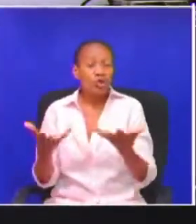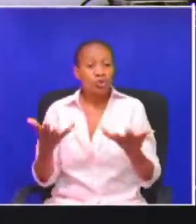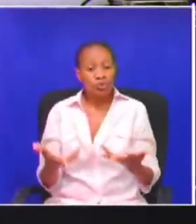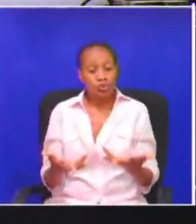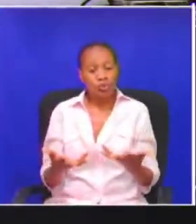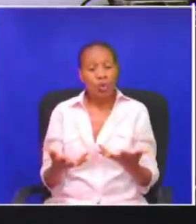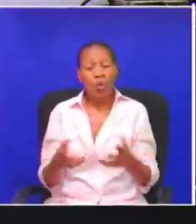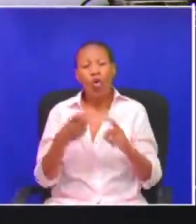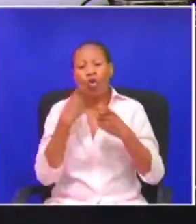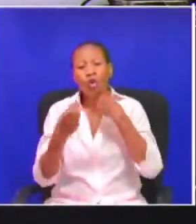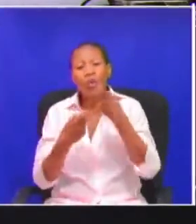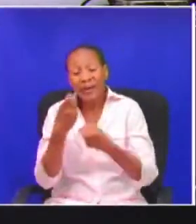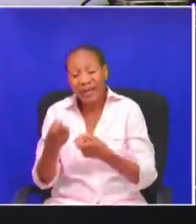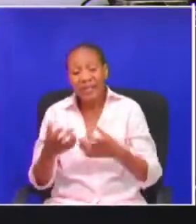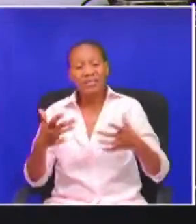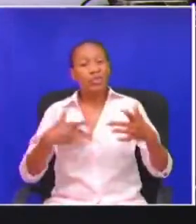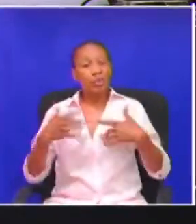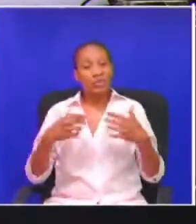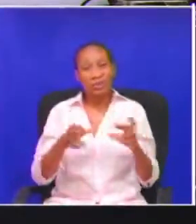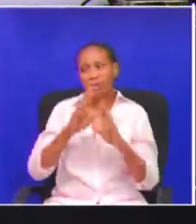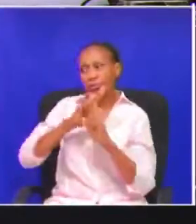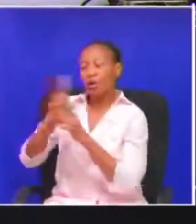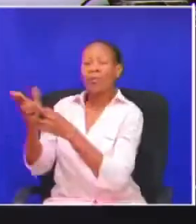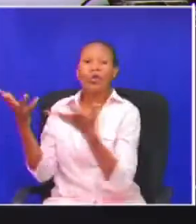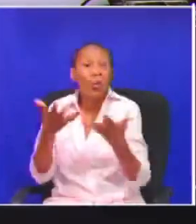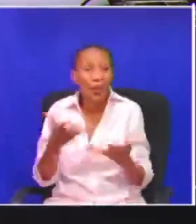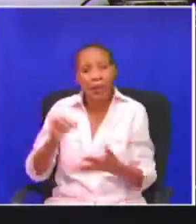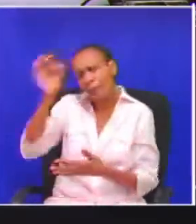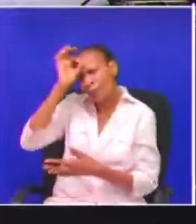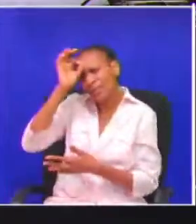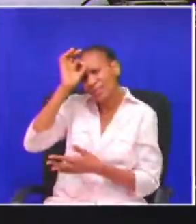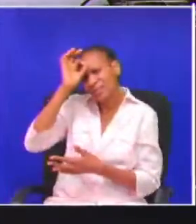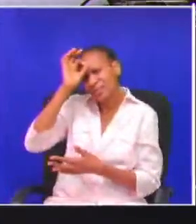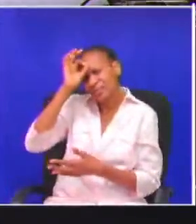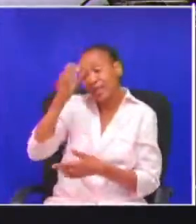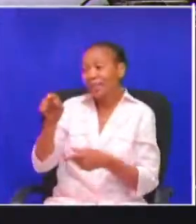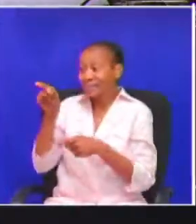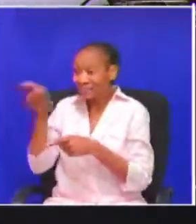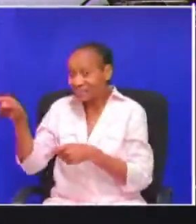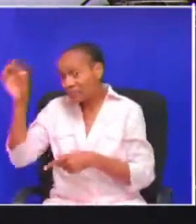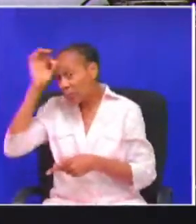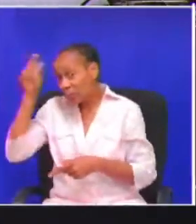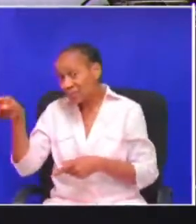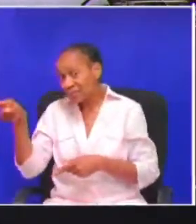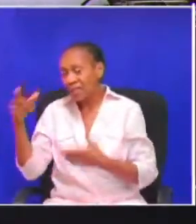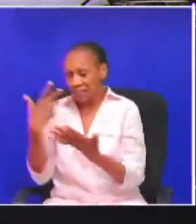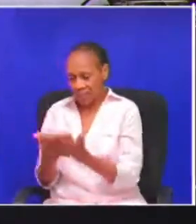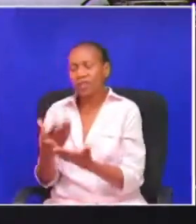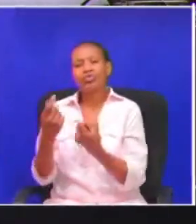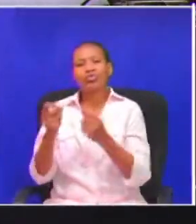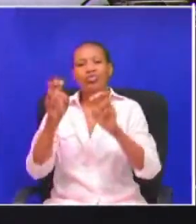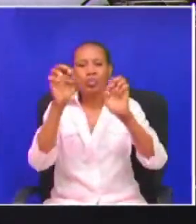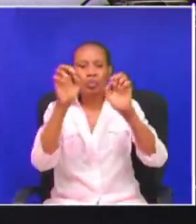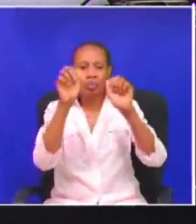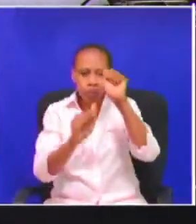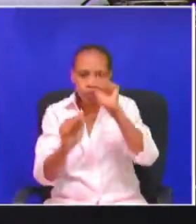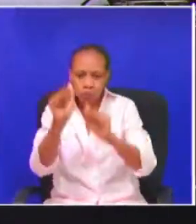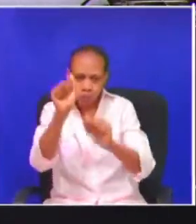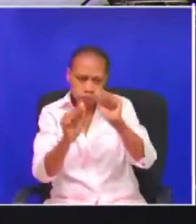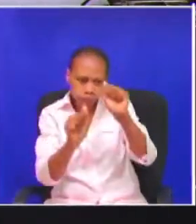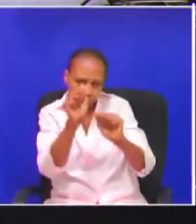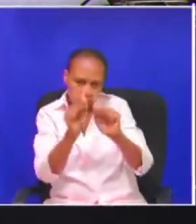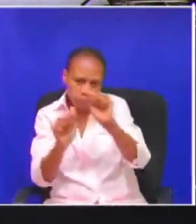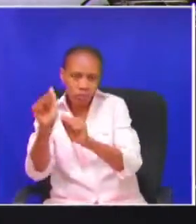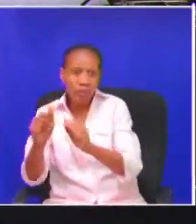to the police. The police, therefore, are able to do an assessment and then to take